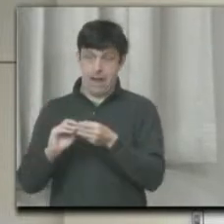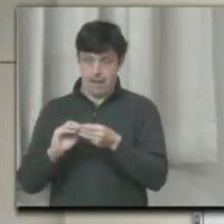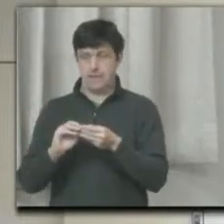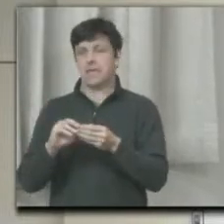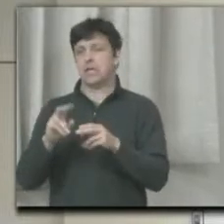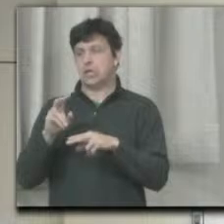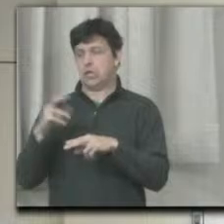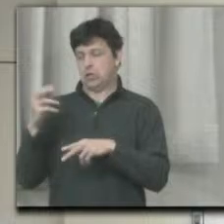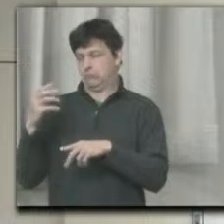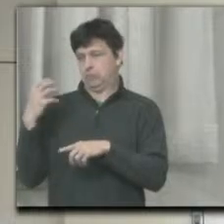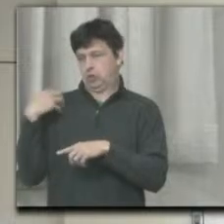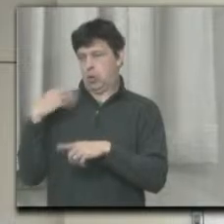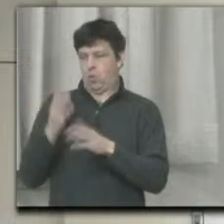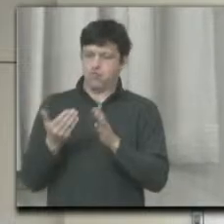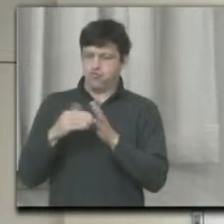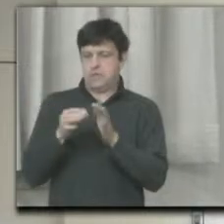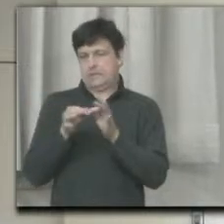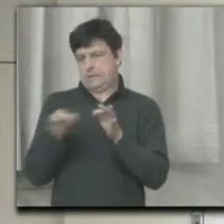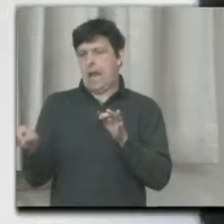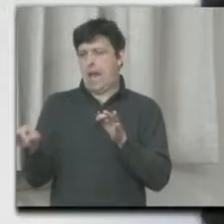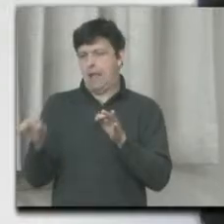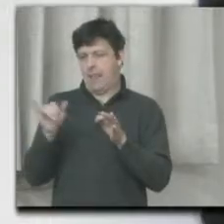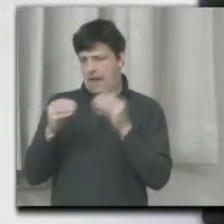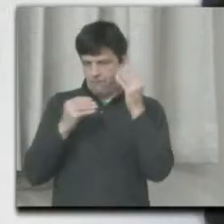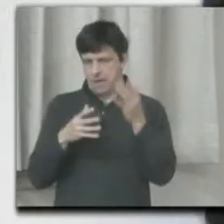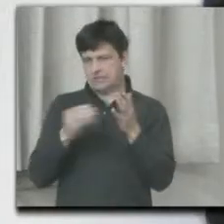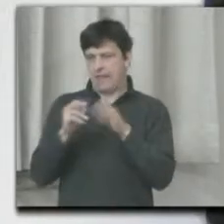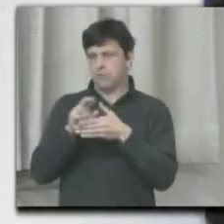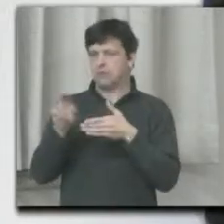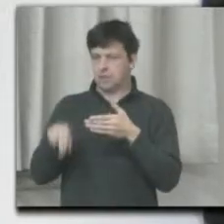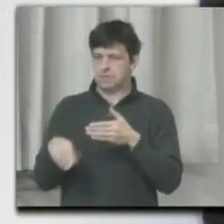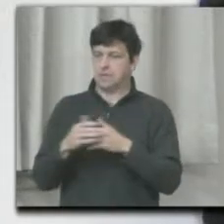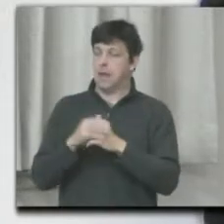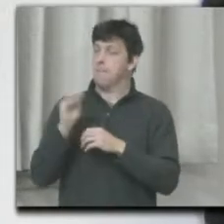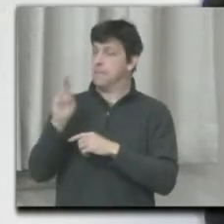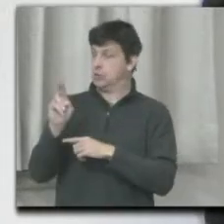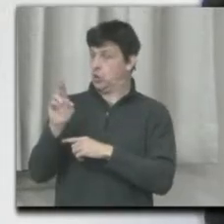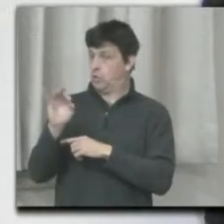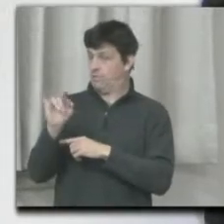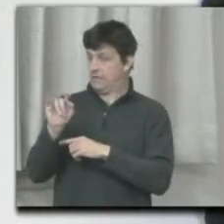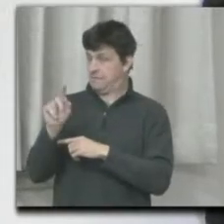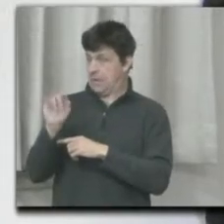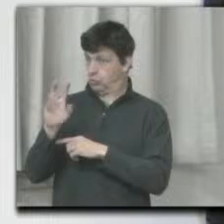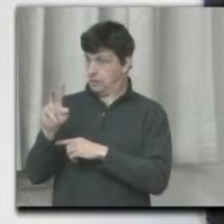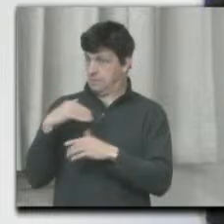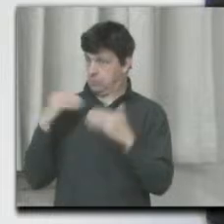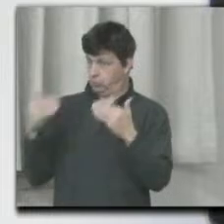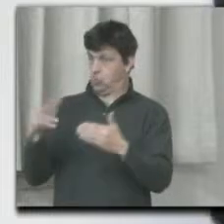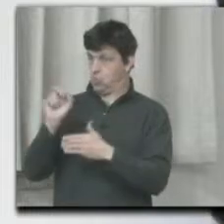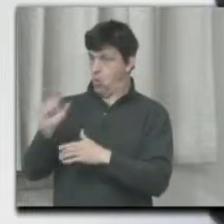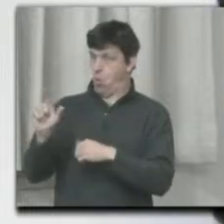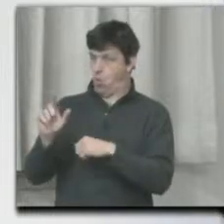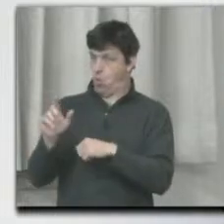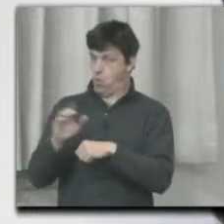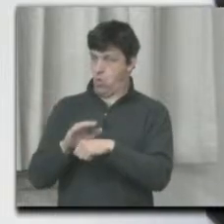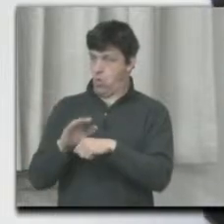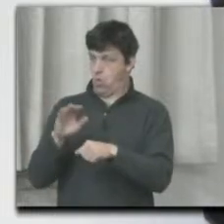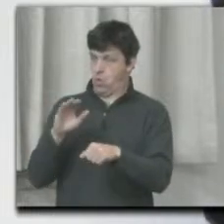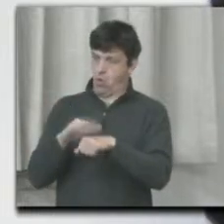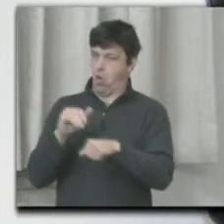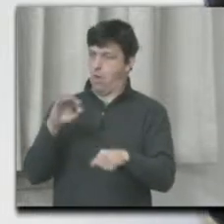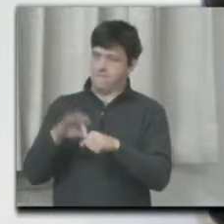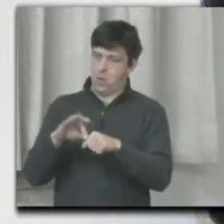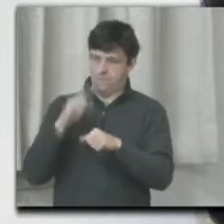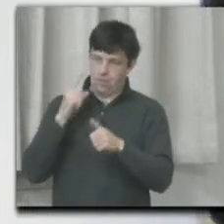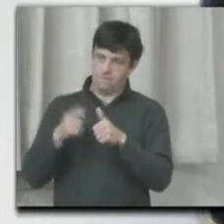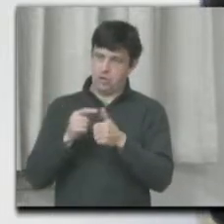same information and state the results. Mr. Fitzpatrick, please proceed with the roll call vote for the